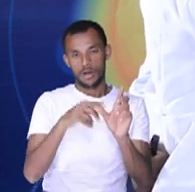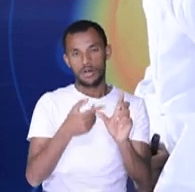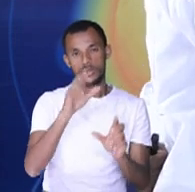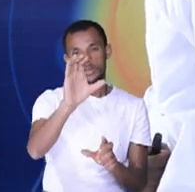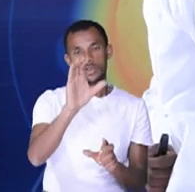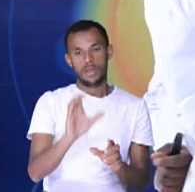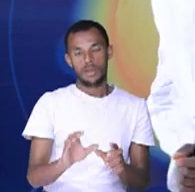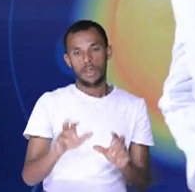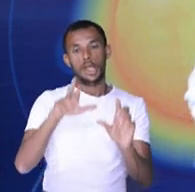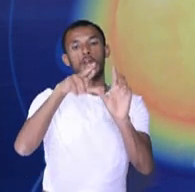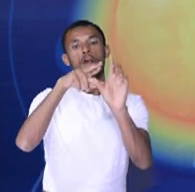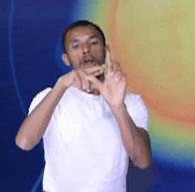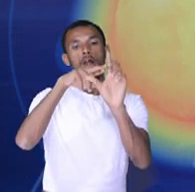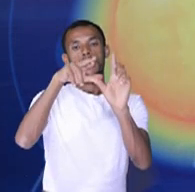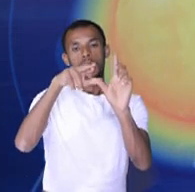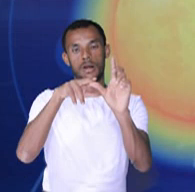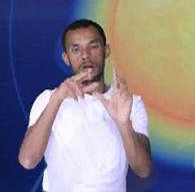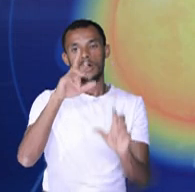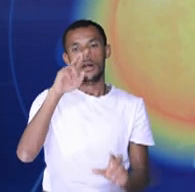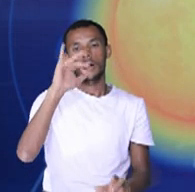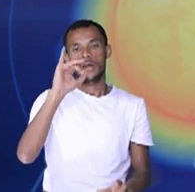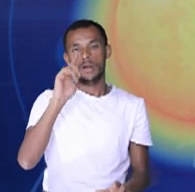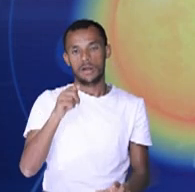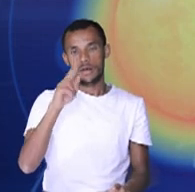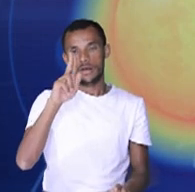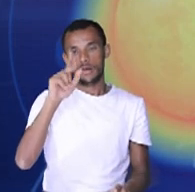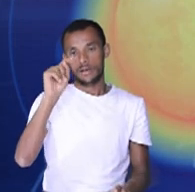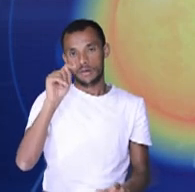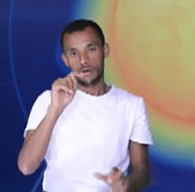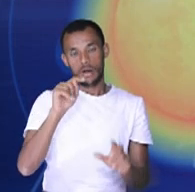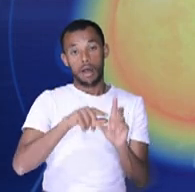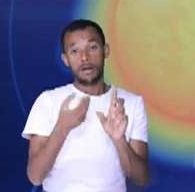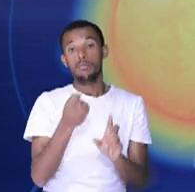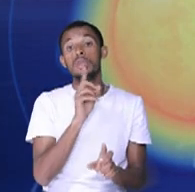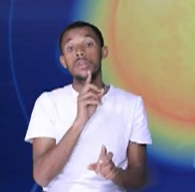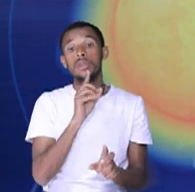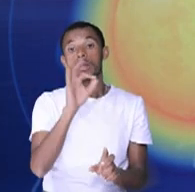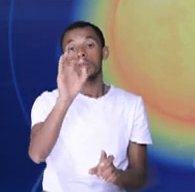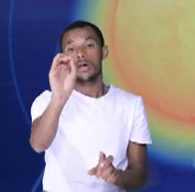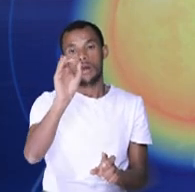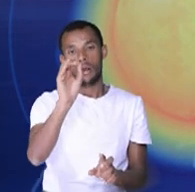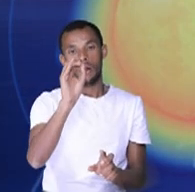C is right angle. That's angle ABE